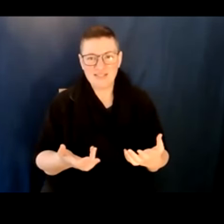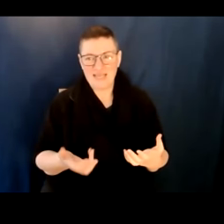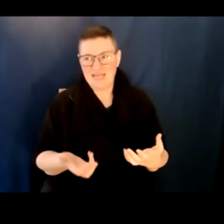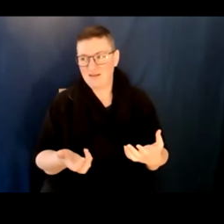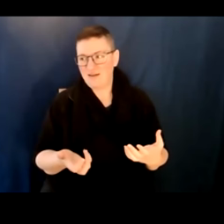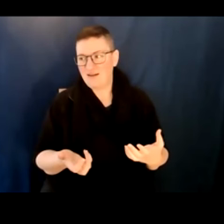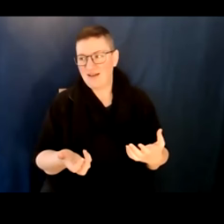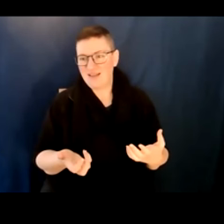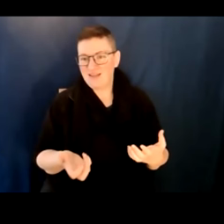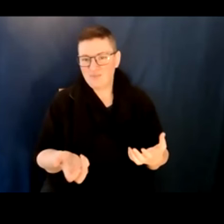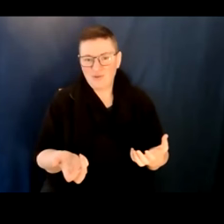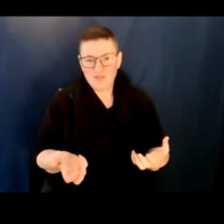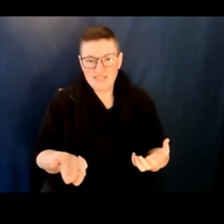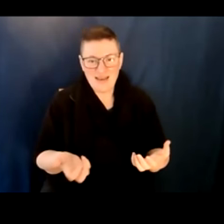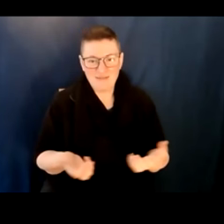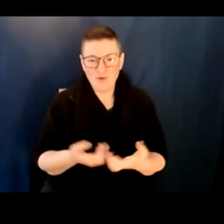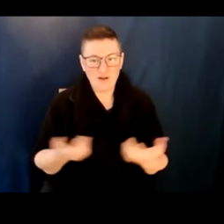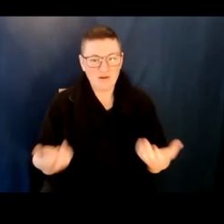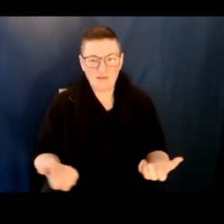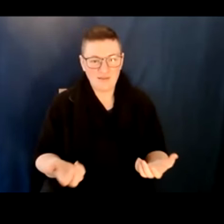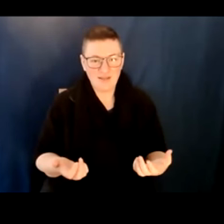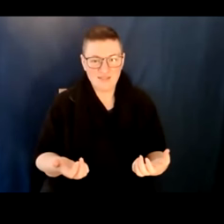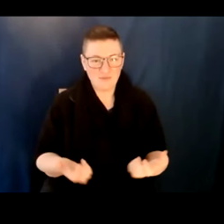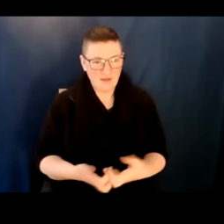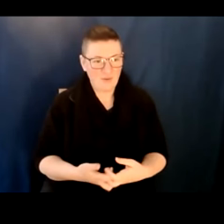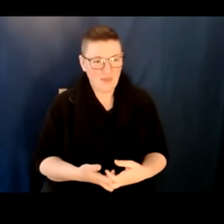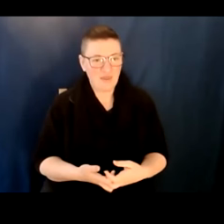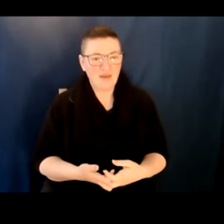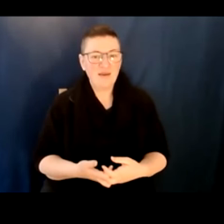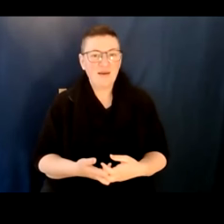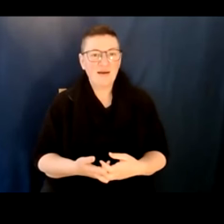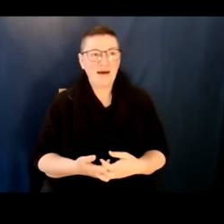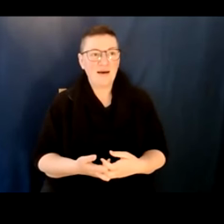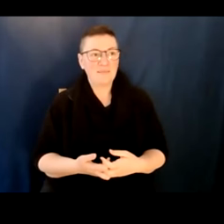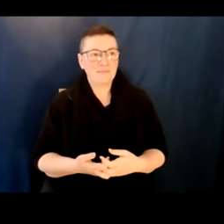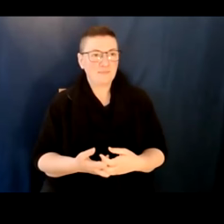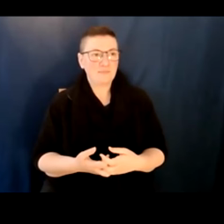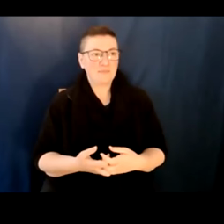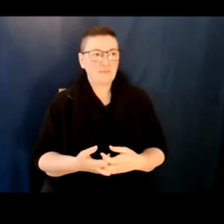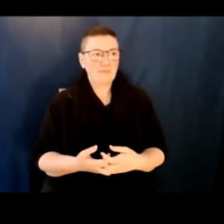experience that I think you could say everyone on Earth is familiar with.